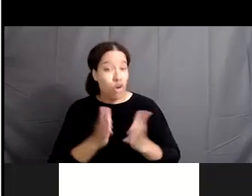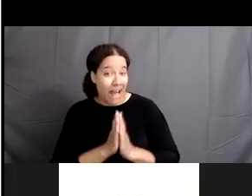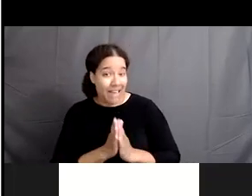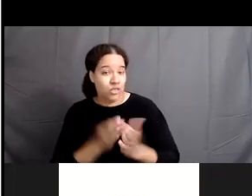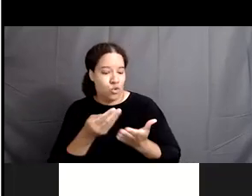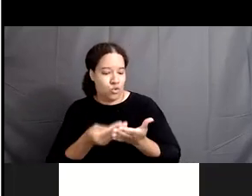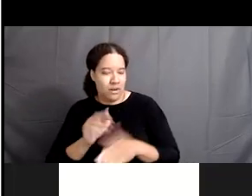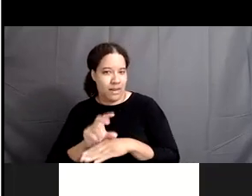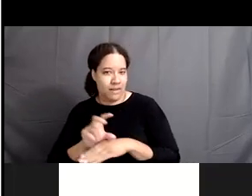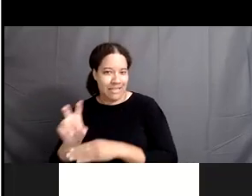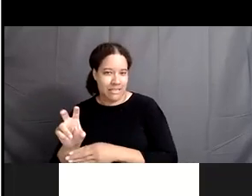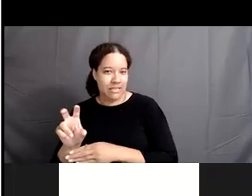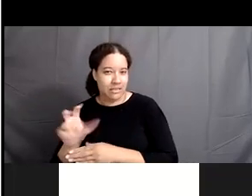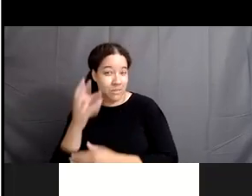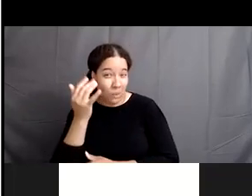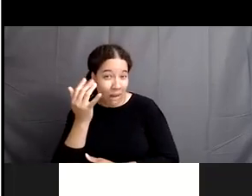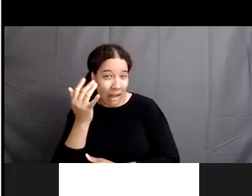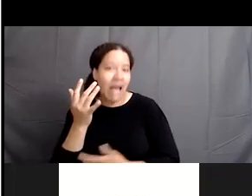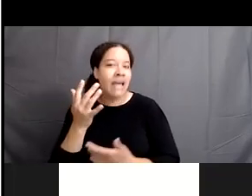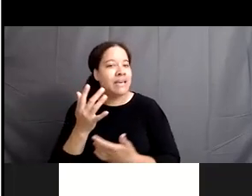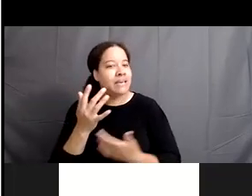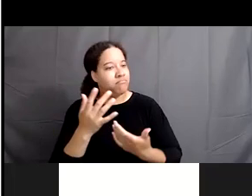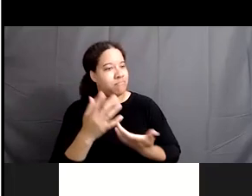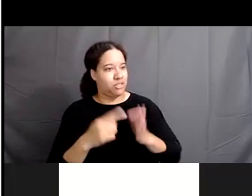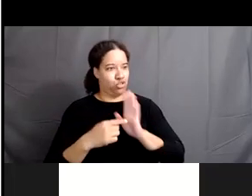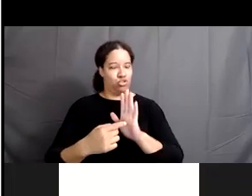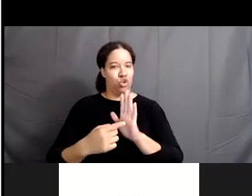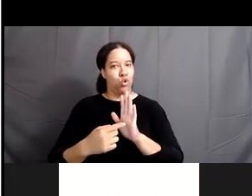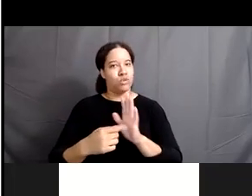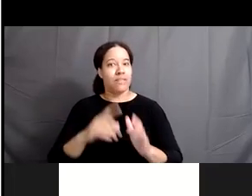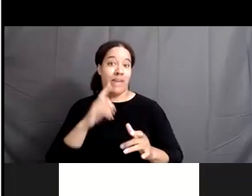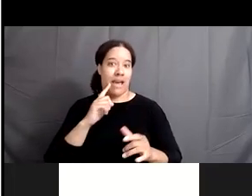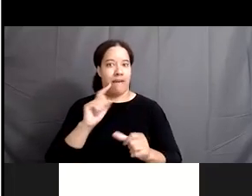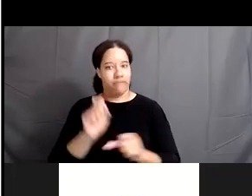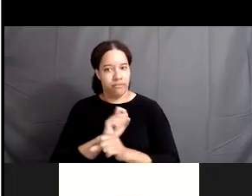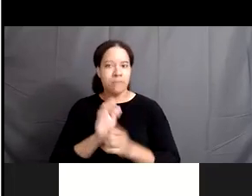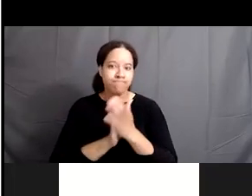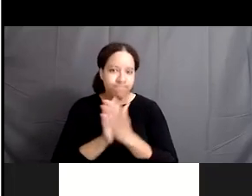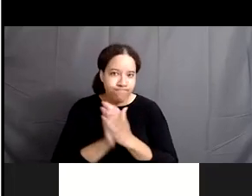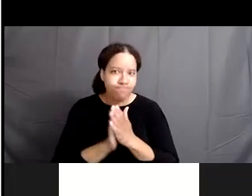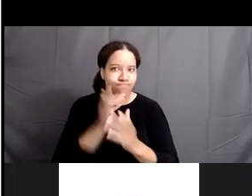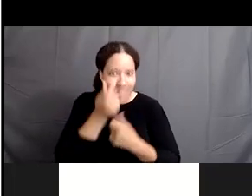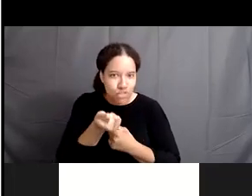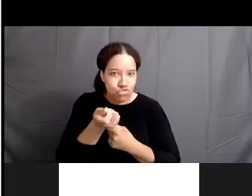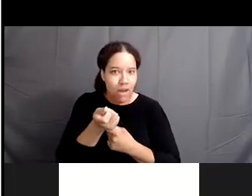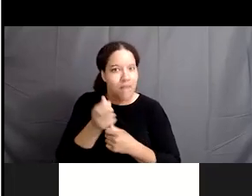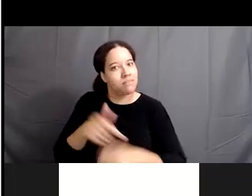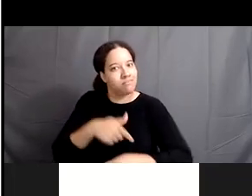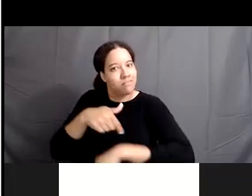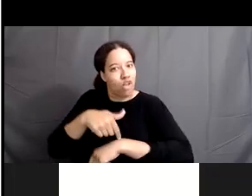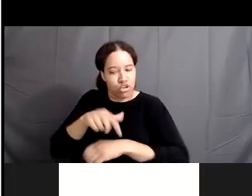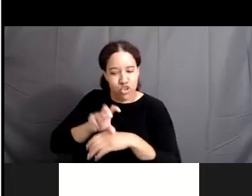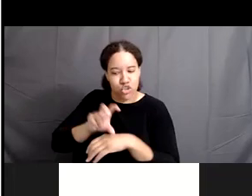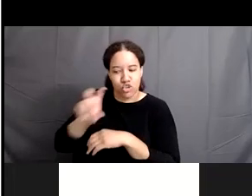business to demonstrate that they are signaling that they have a readiness and interest and a long-term investment in